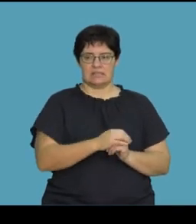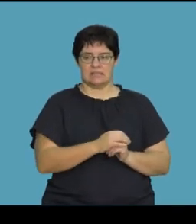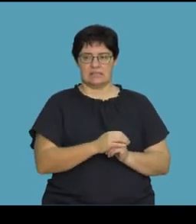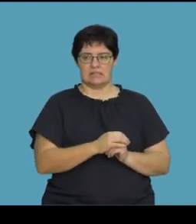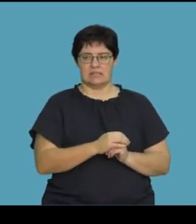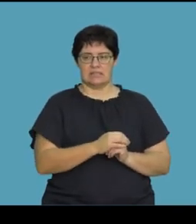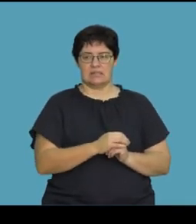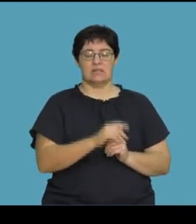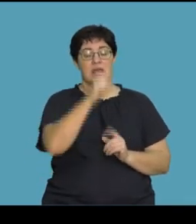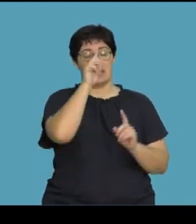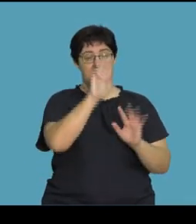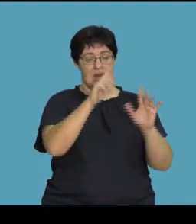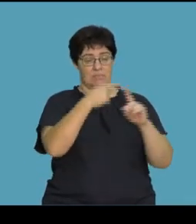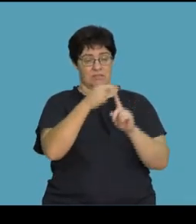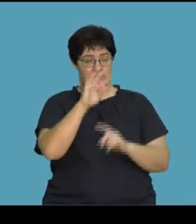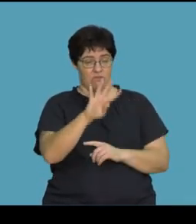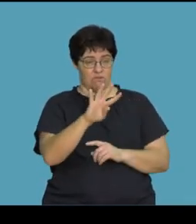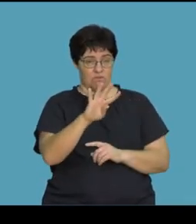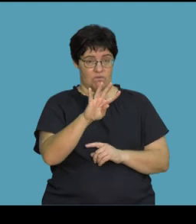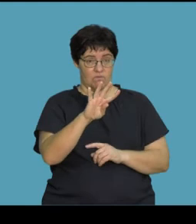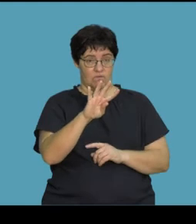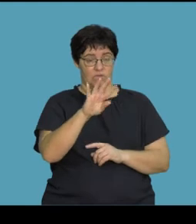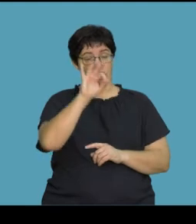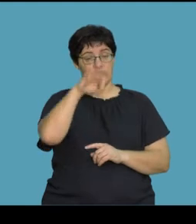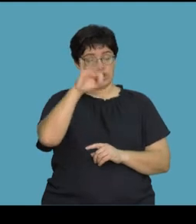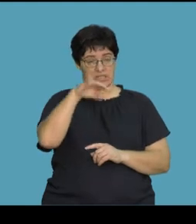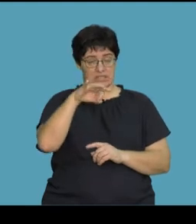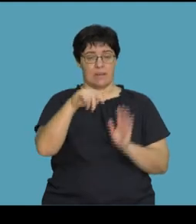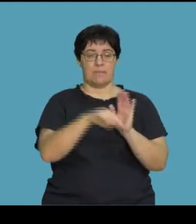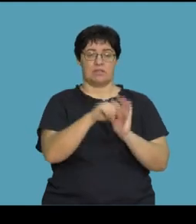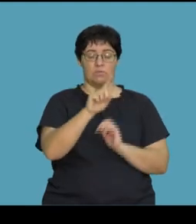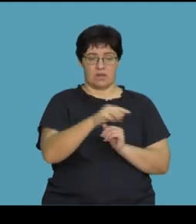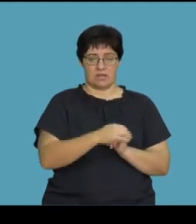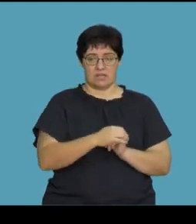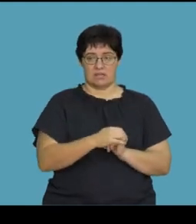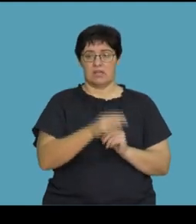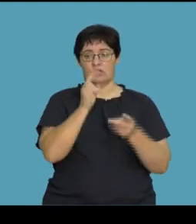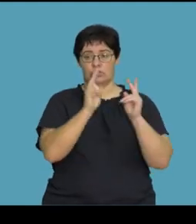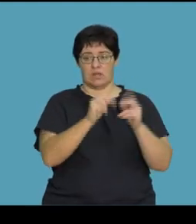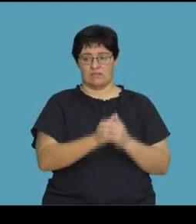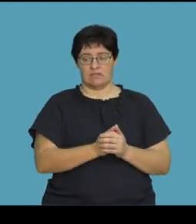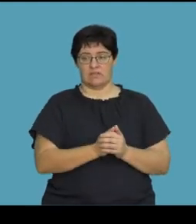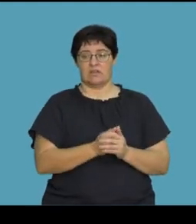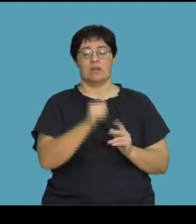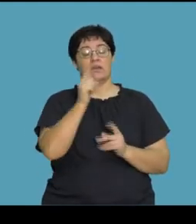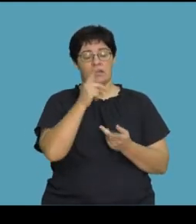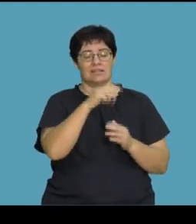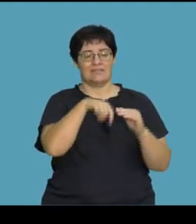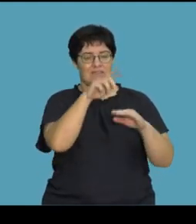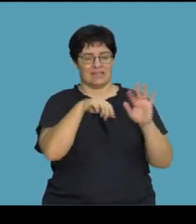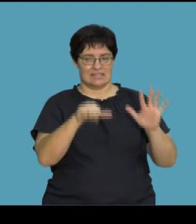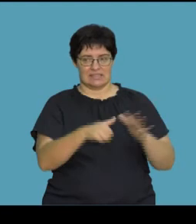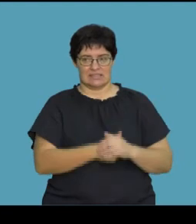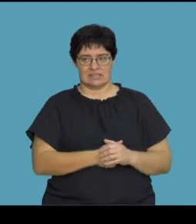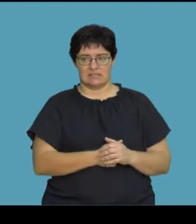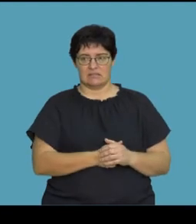the exponent of 9 plus 4 is 13 minus 1, that's 12, divided by 6 will